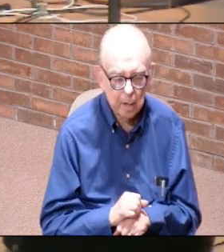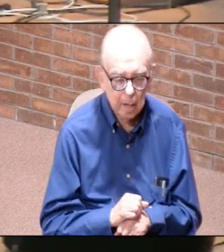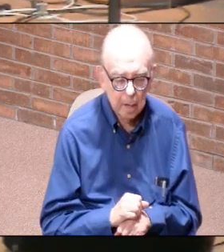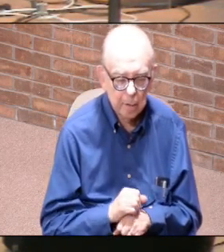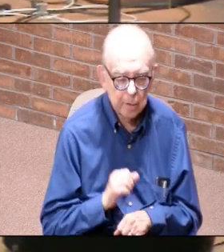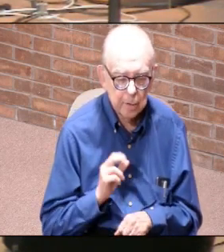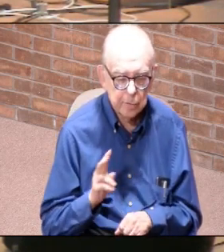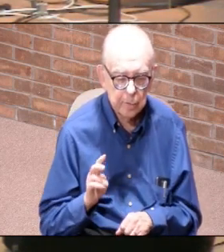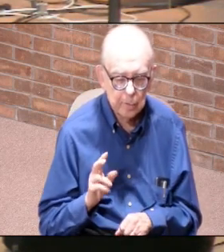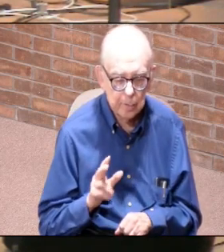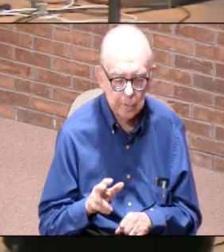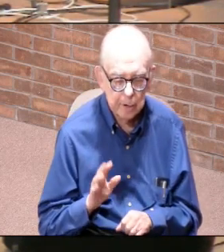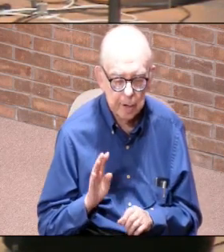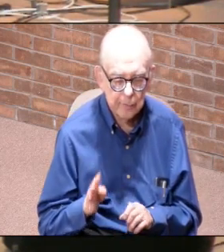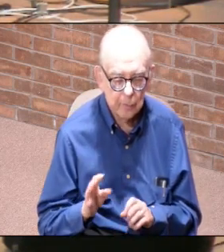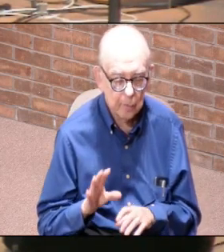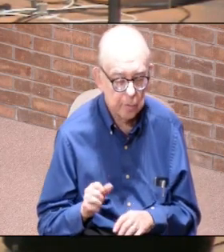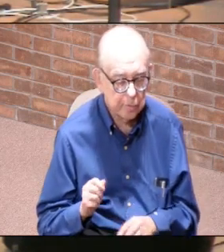2, 3, 4 jobs.